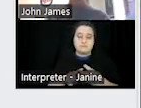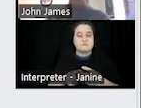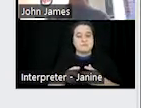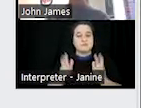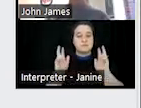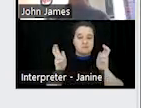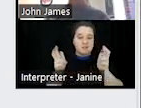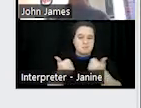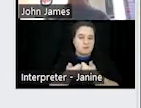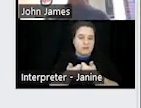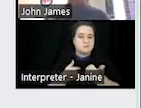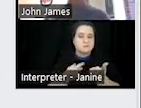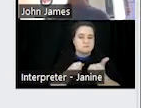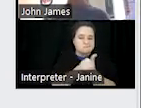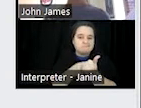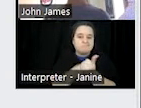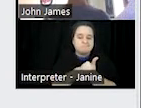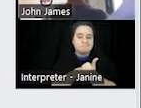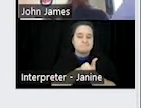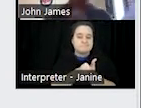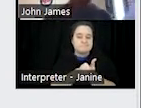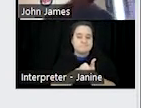and basketball games. I helped out with this